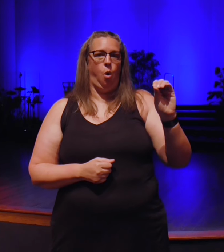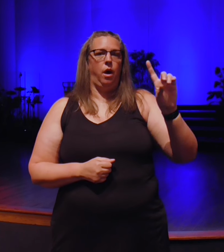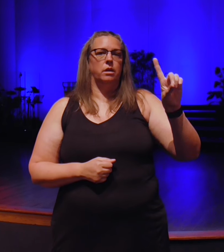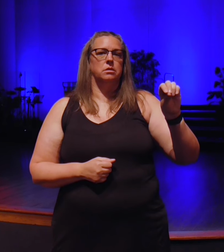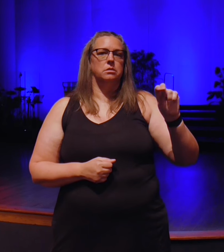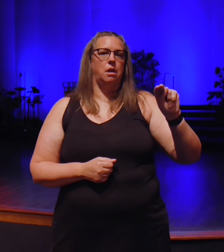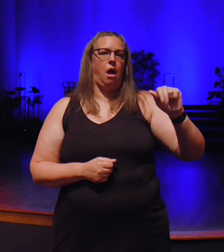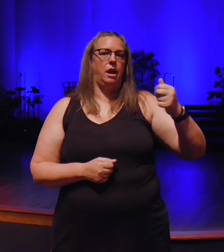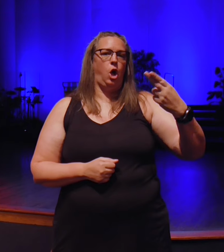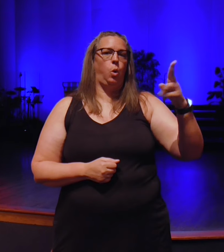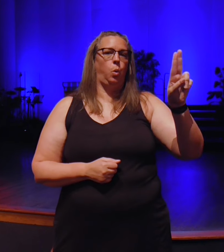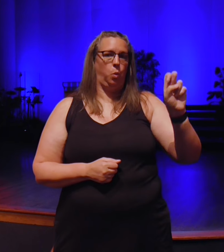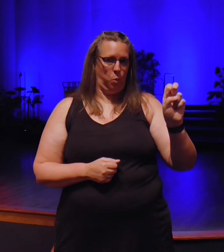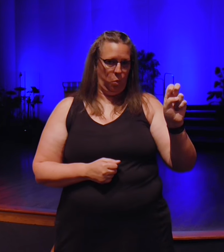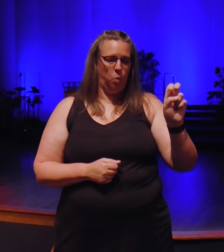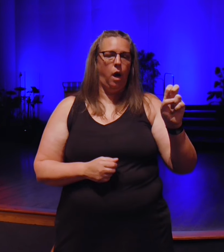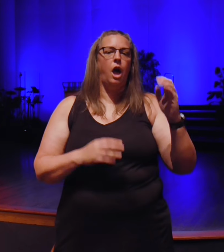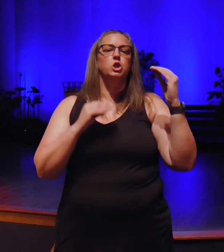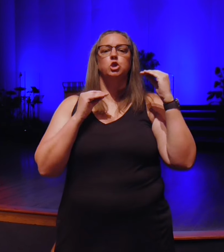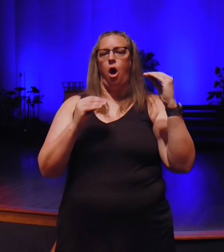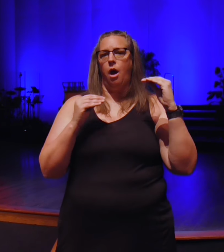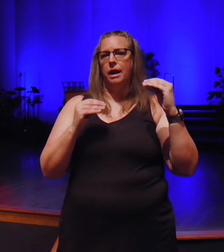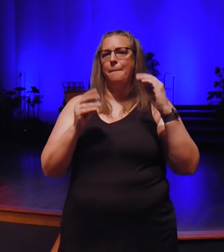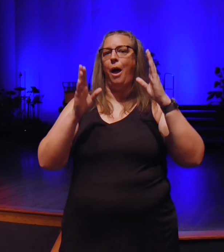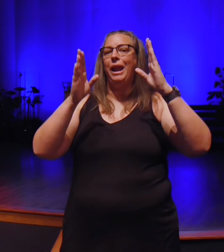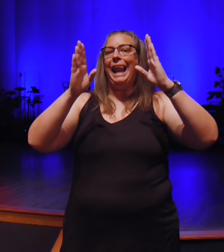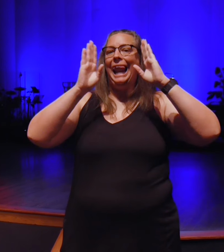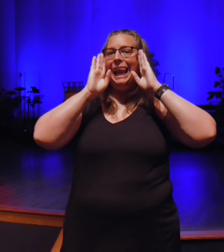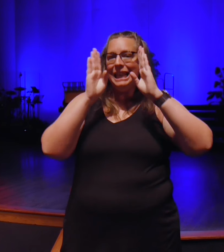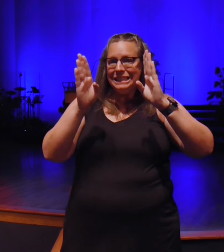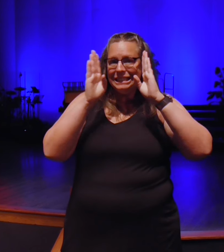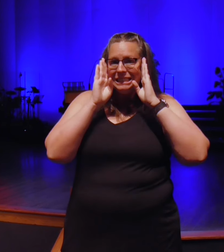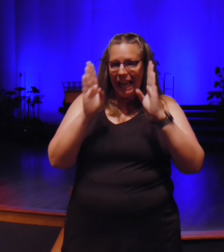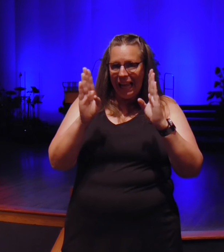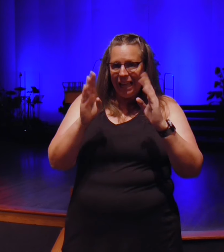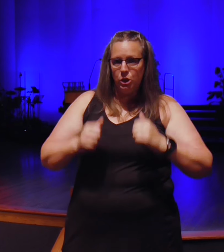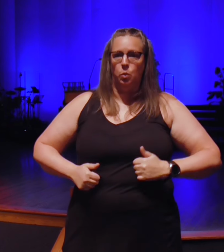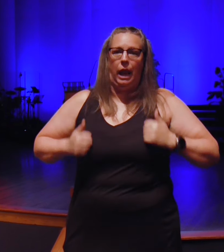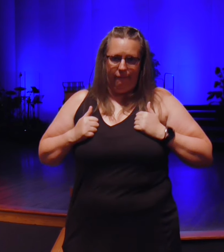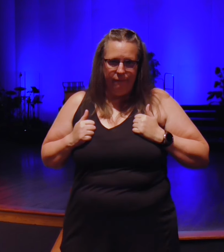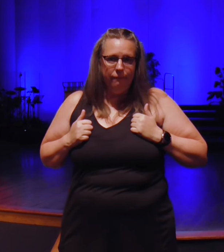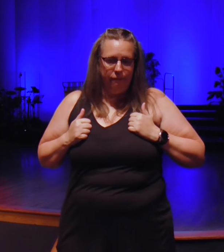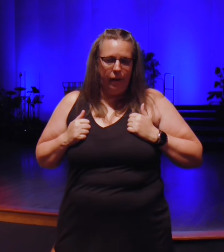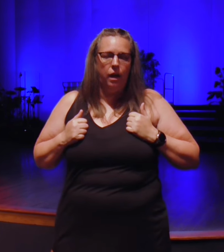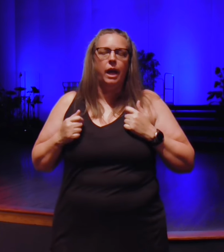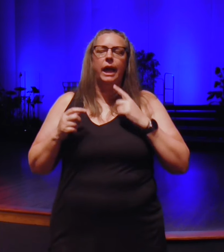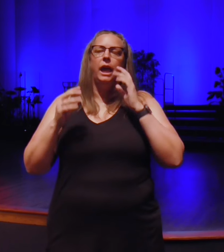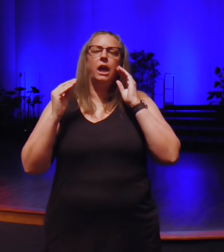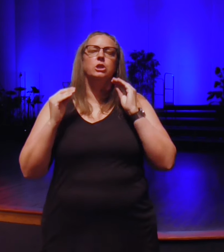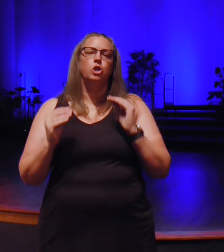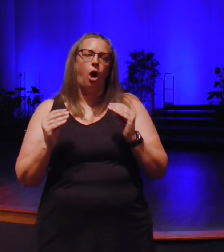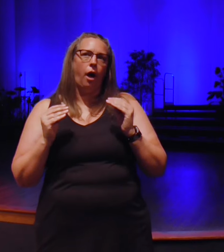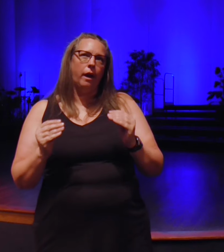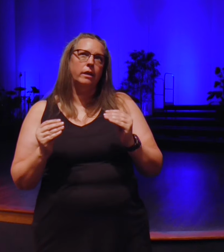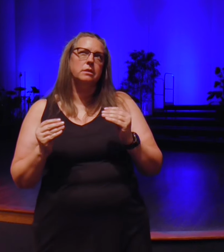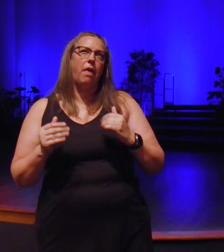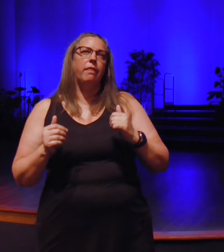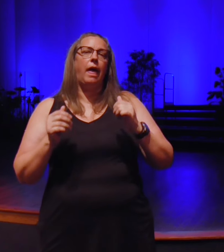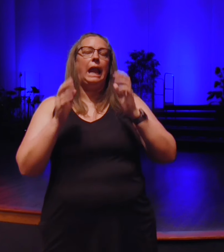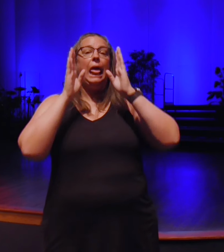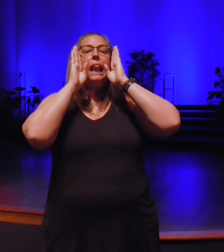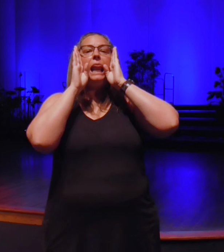taught a lot about listening to life. And he taught this idea that listening to life is